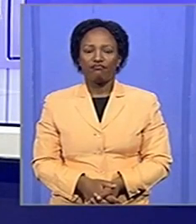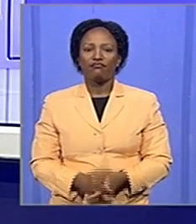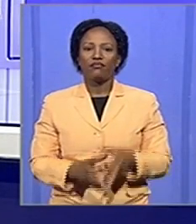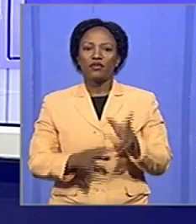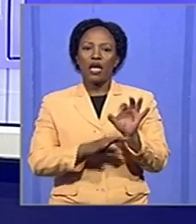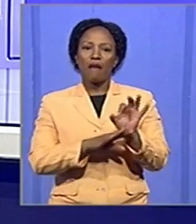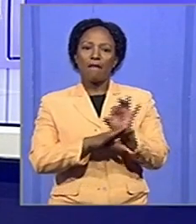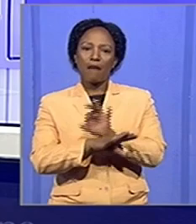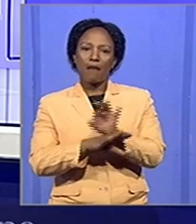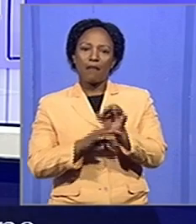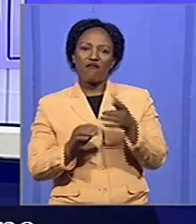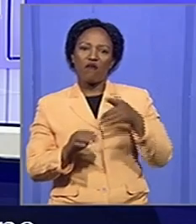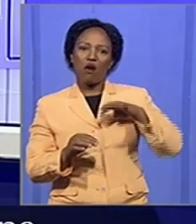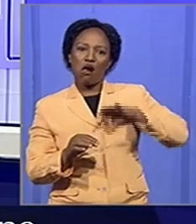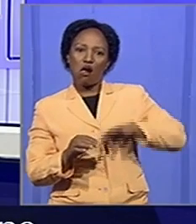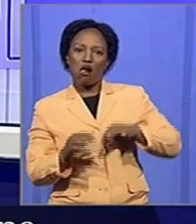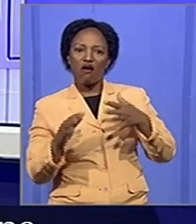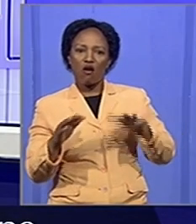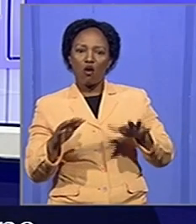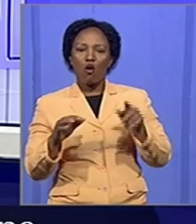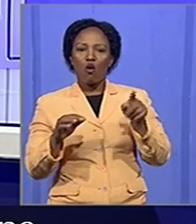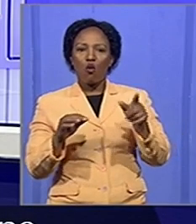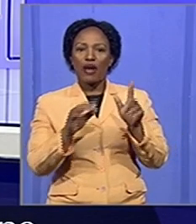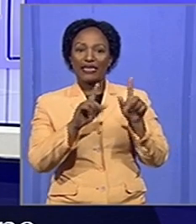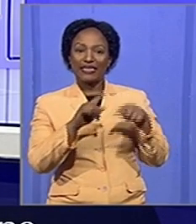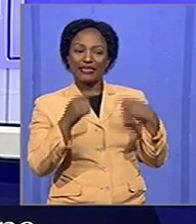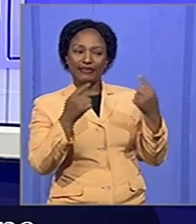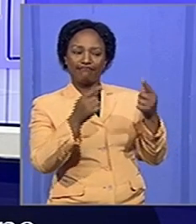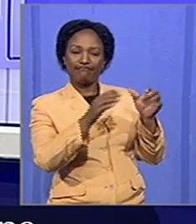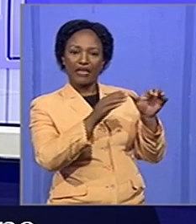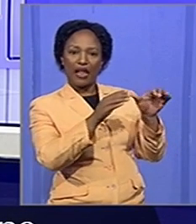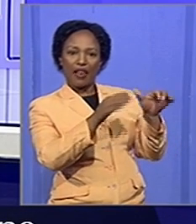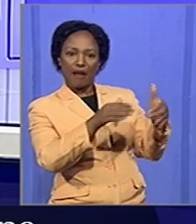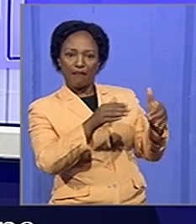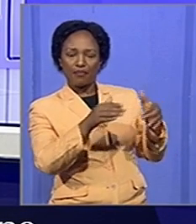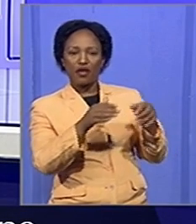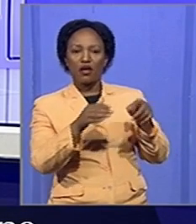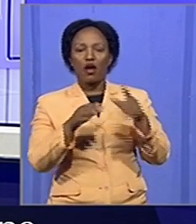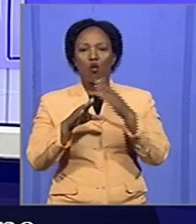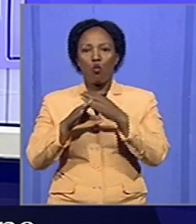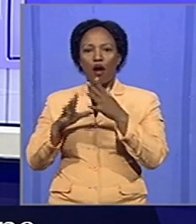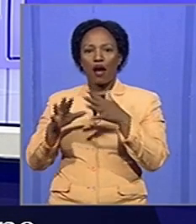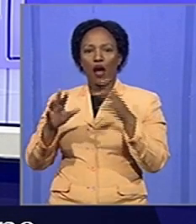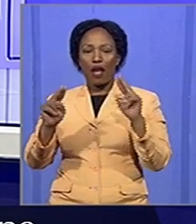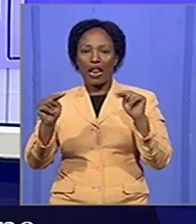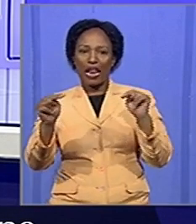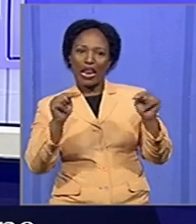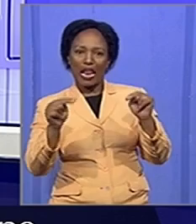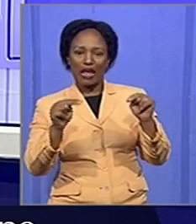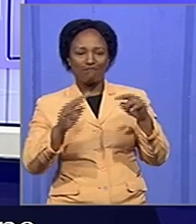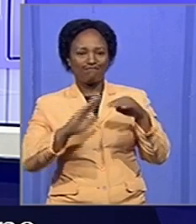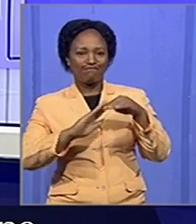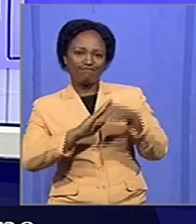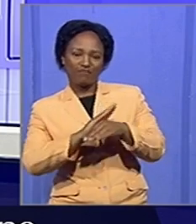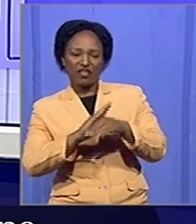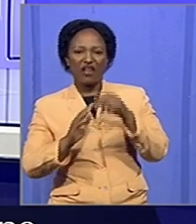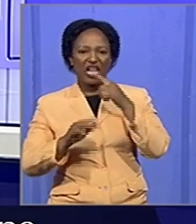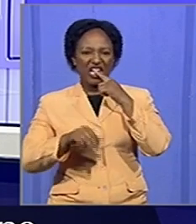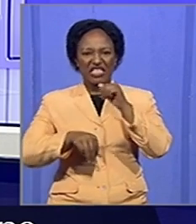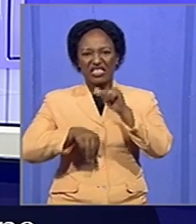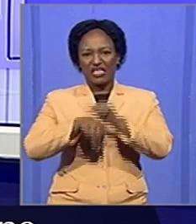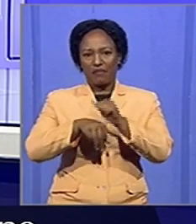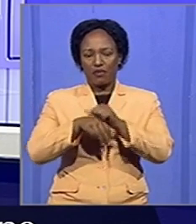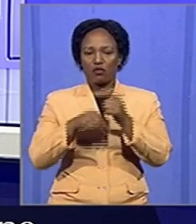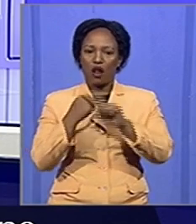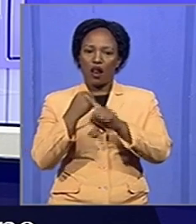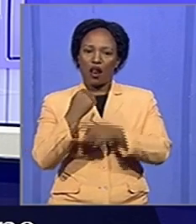Ditherisano tsa meputso di nyupile dipakeng tsa mekgatlo ya basebetsi le bahiri lekaleng la tlhahiso ya tshepe letsatsing lena la ho qetela la